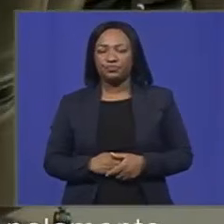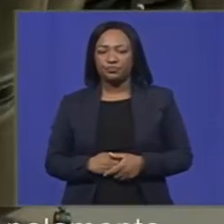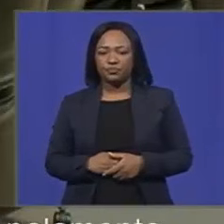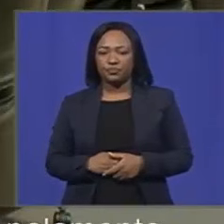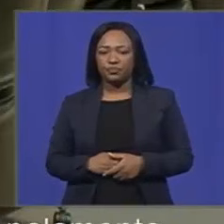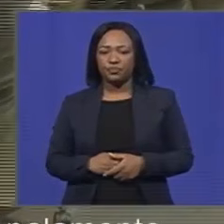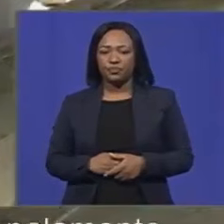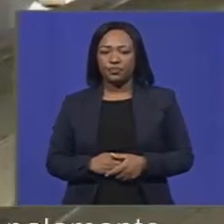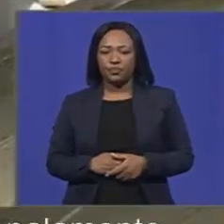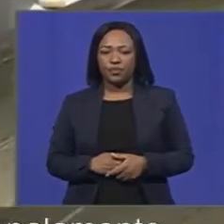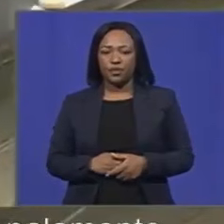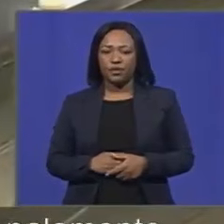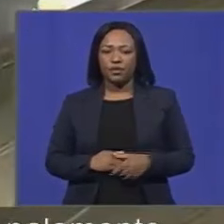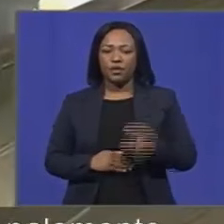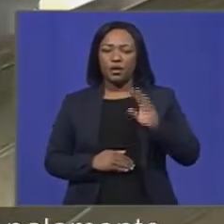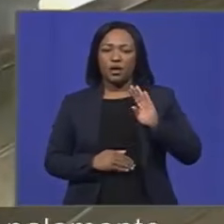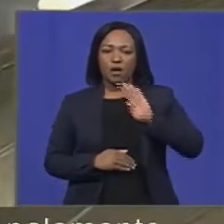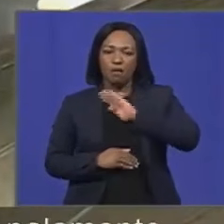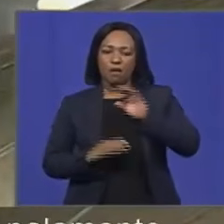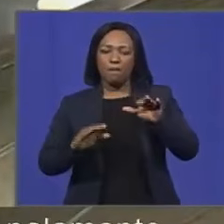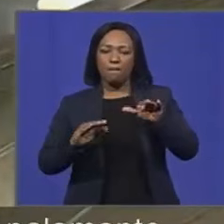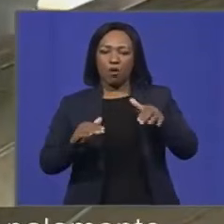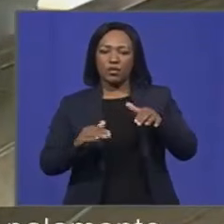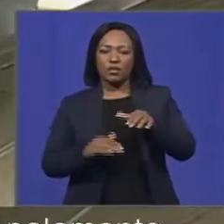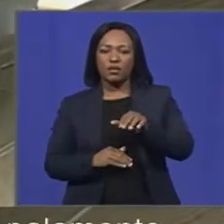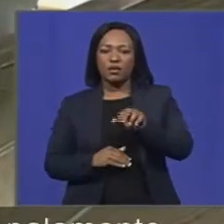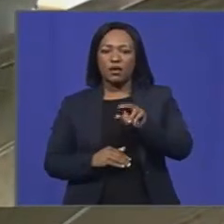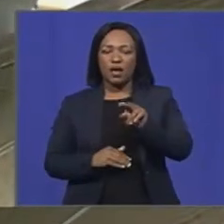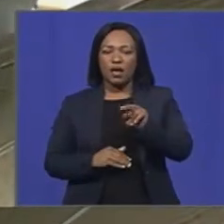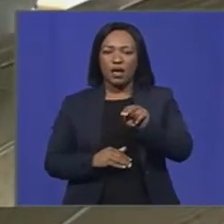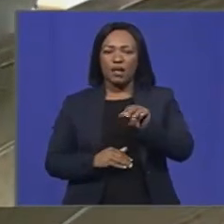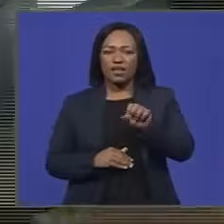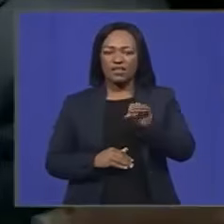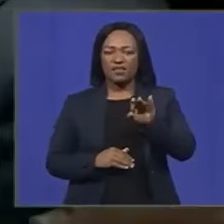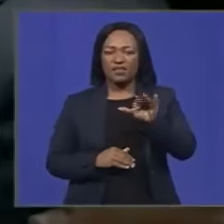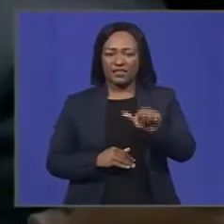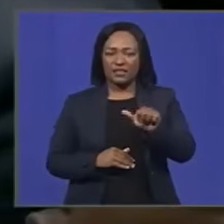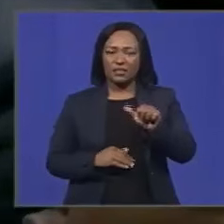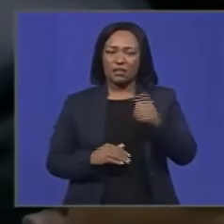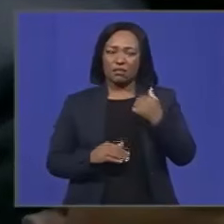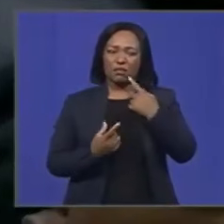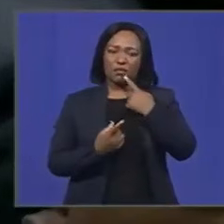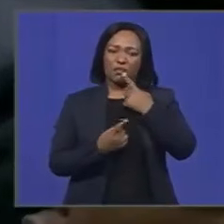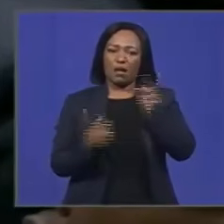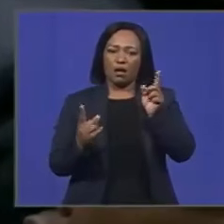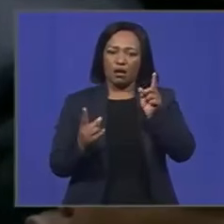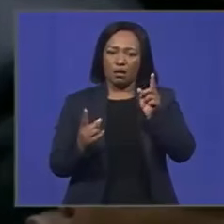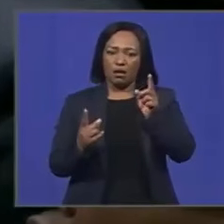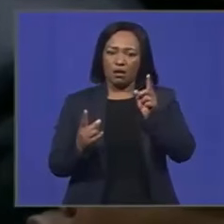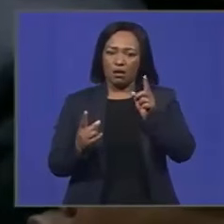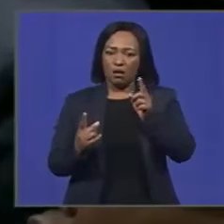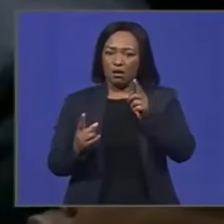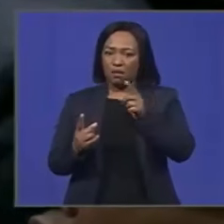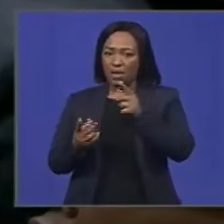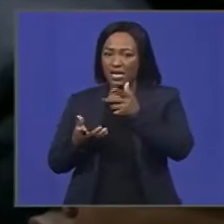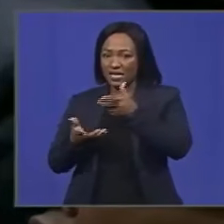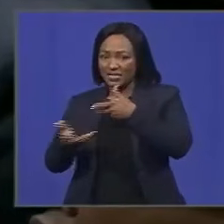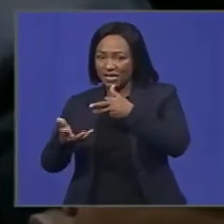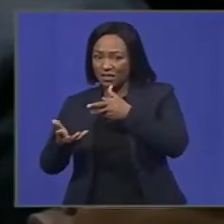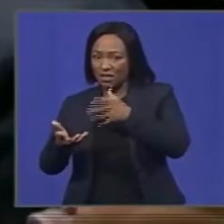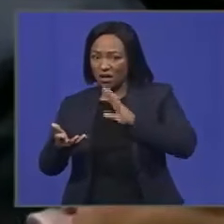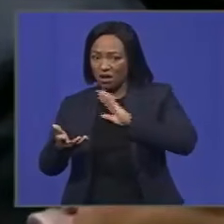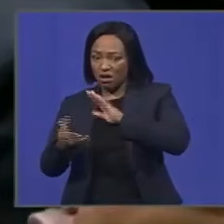Boto e phatlaladitsweng ya NSFAS e gakologelwa ditiragalo tse di tshwanang. Was it an interaction with the board? It wasn't. It